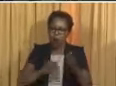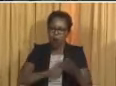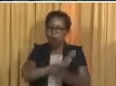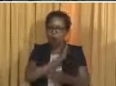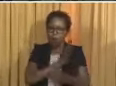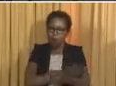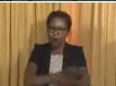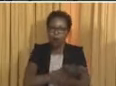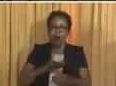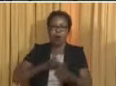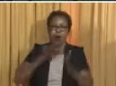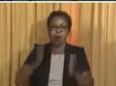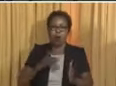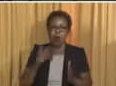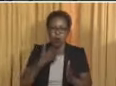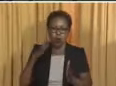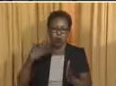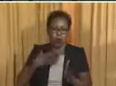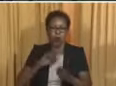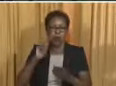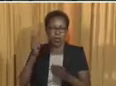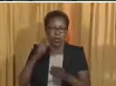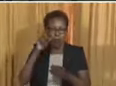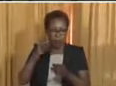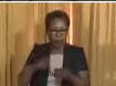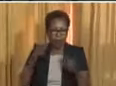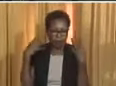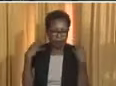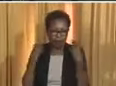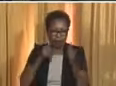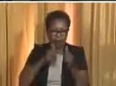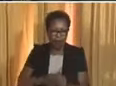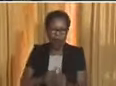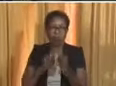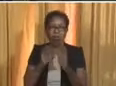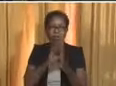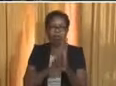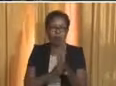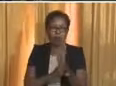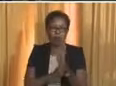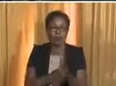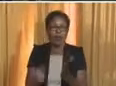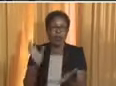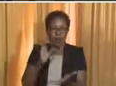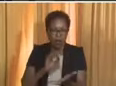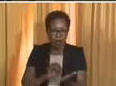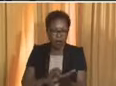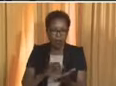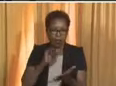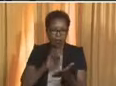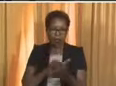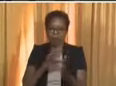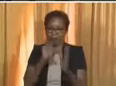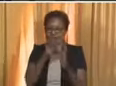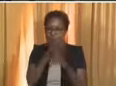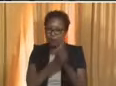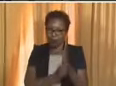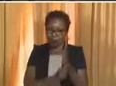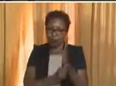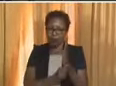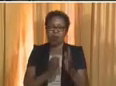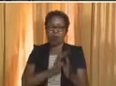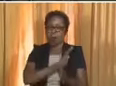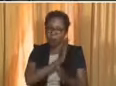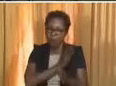of Kenya and shall be exercised in accordance with the Constitution. Further, in that article, sovereign power may